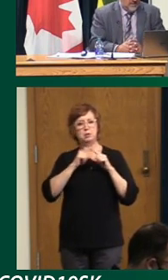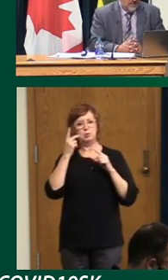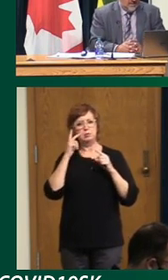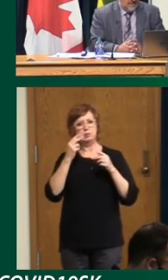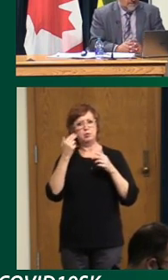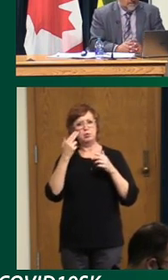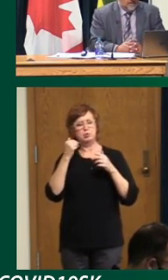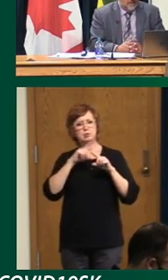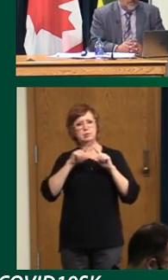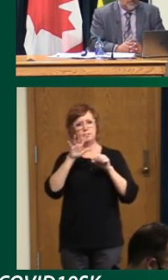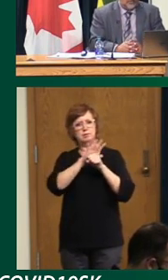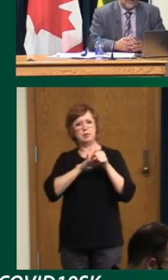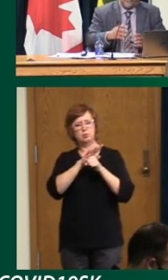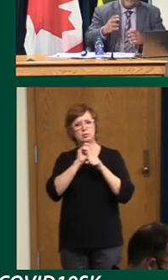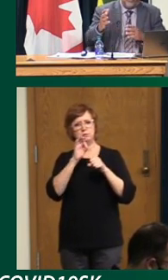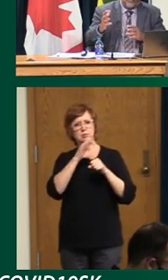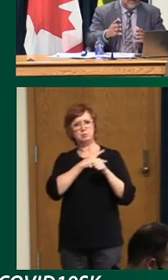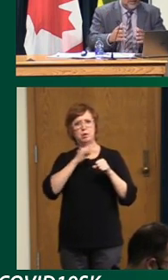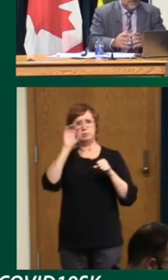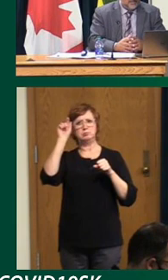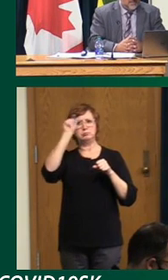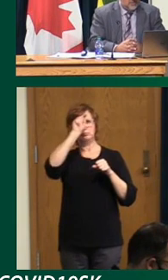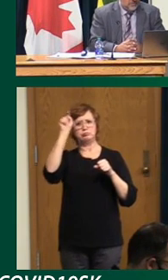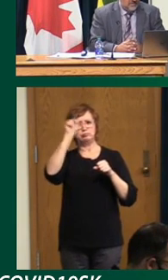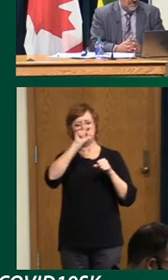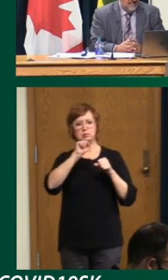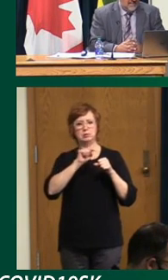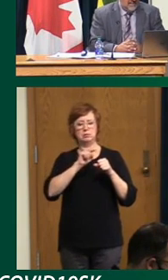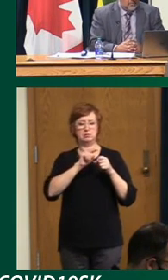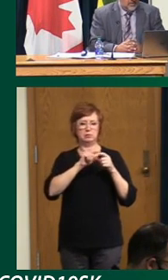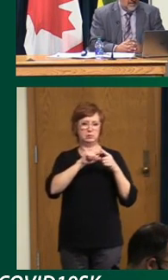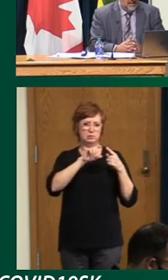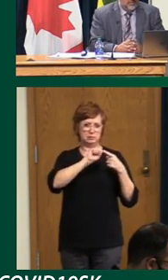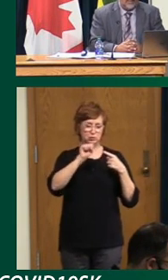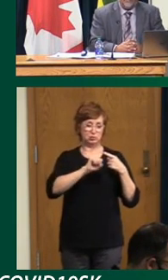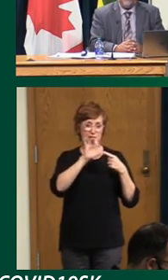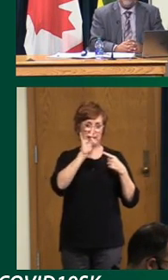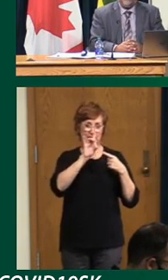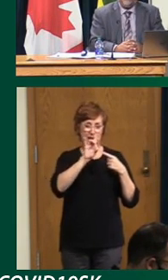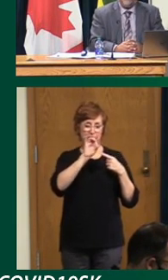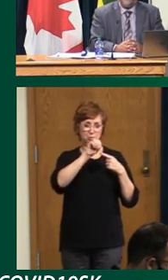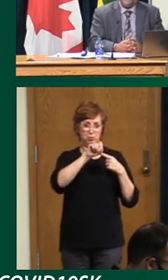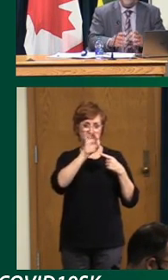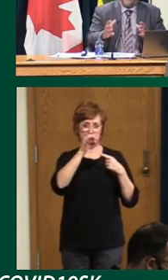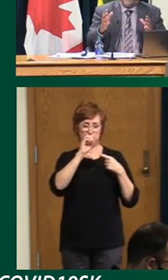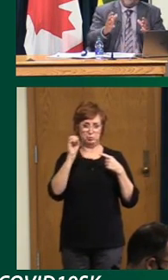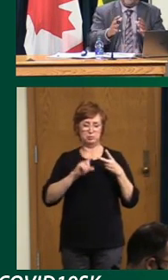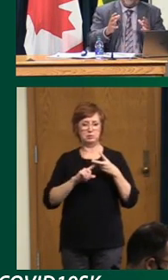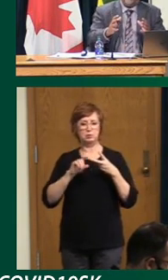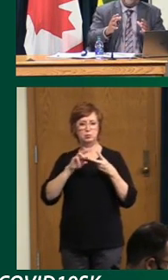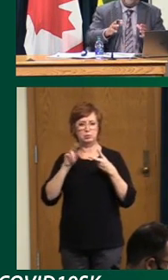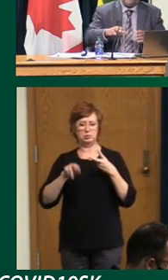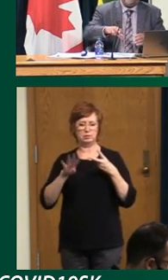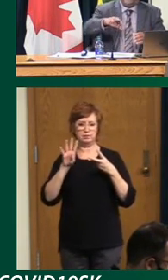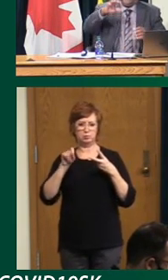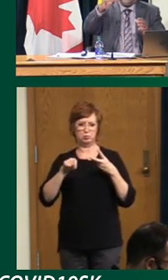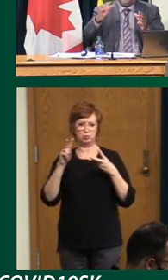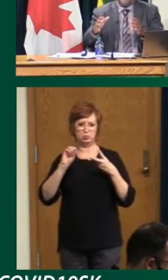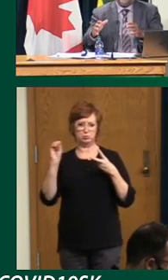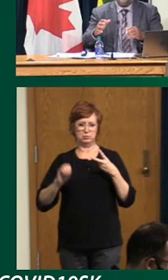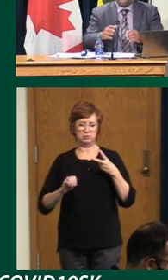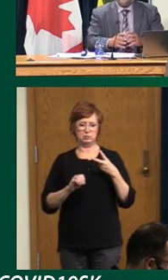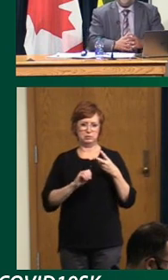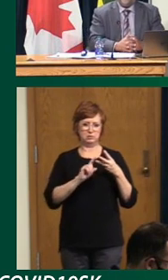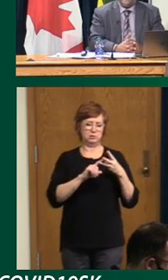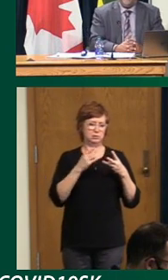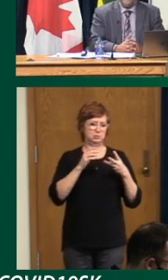and down. It goes up or comes down. Saskatoon is at 8.9, Regina 4.2. But at a smaller geography, it may go up